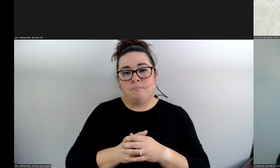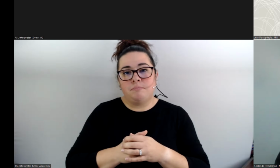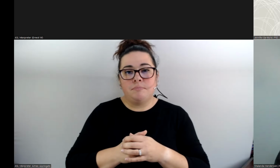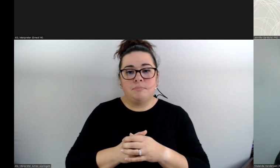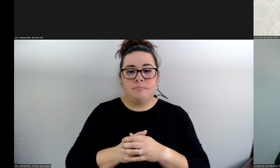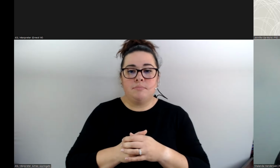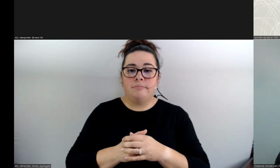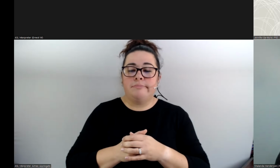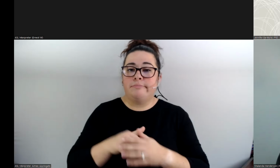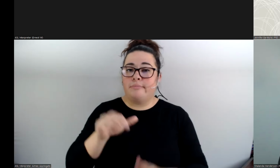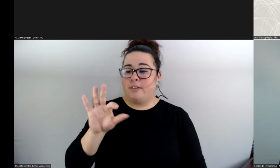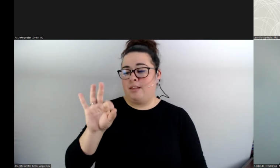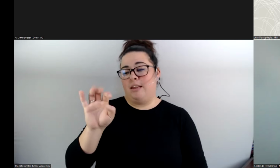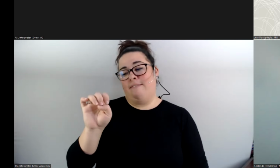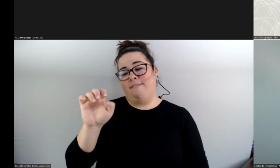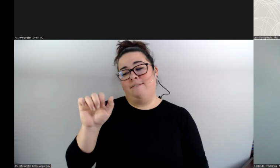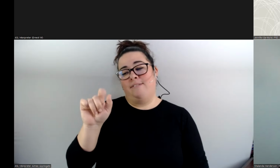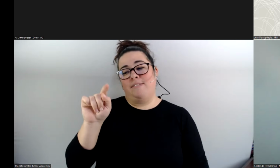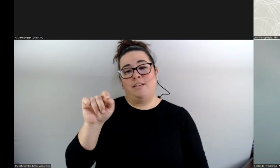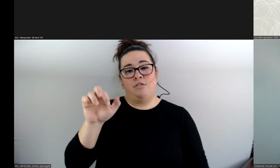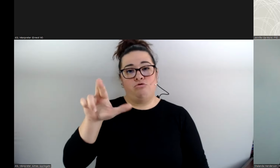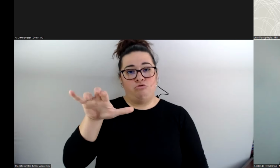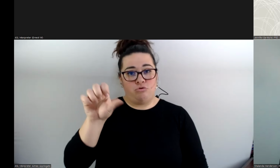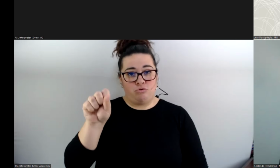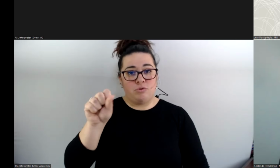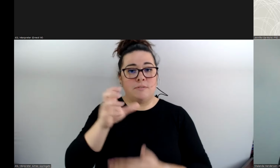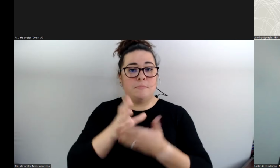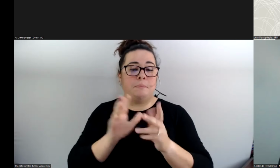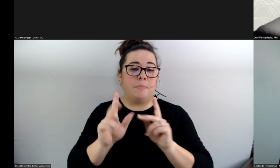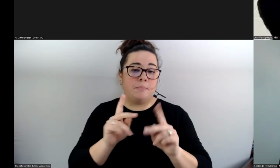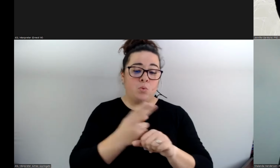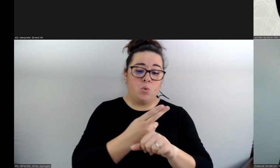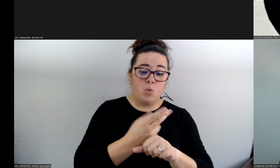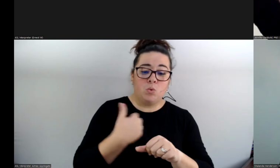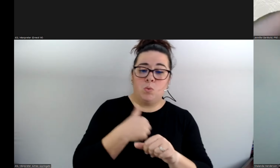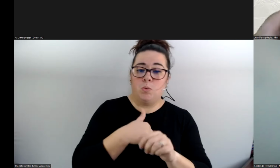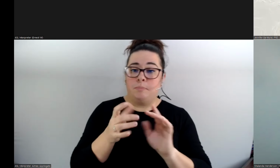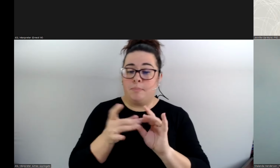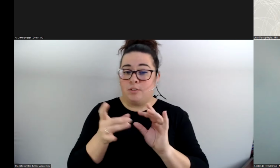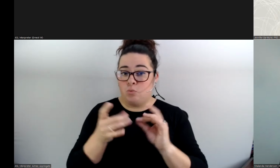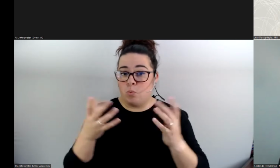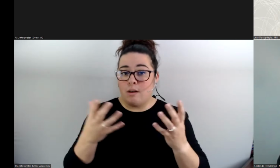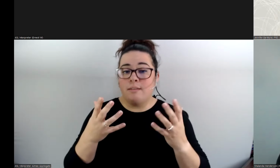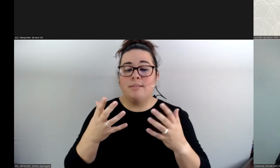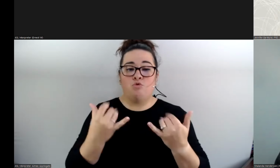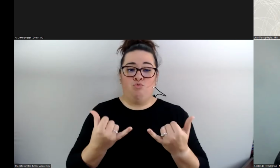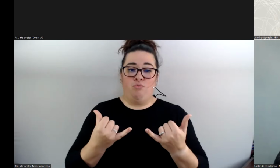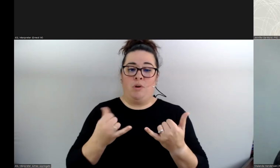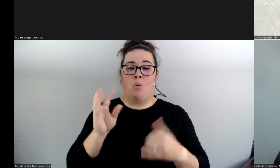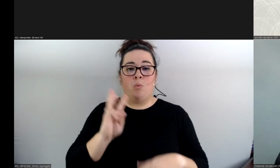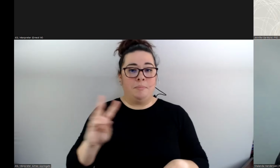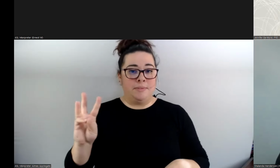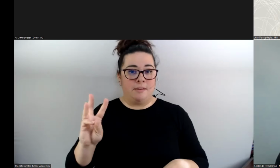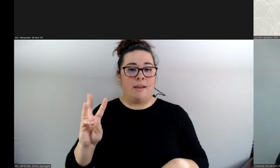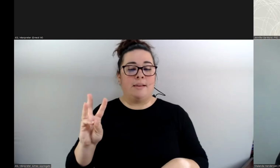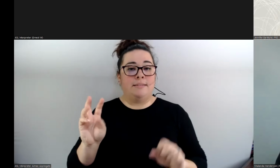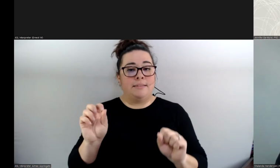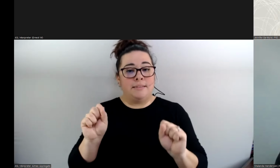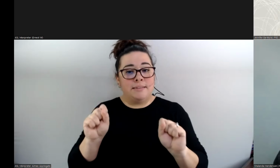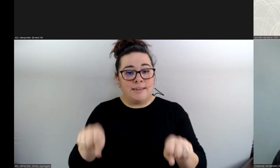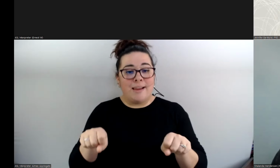we've discussed, some people have used, and the ones that we mentioned is that the NCRN website has the capacity to translate